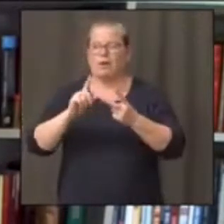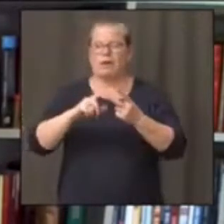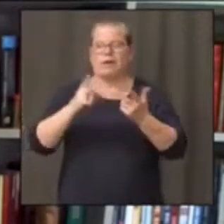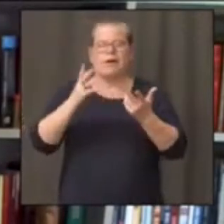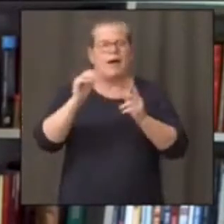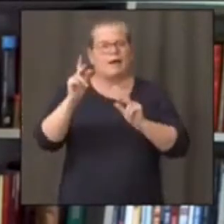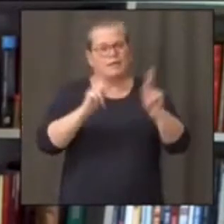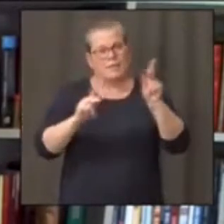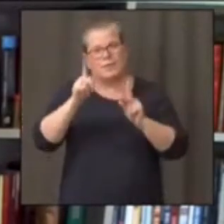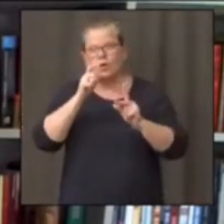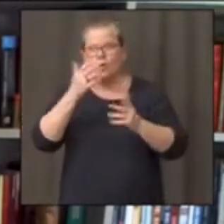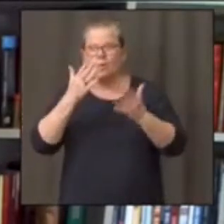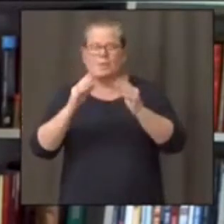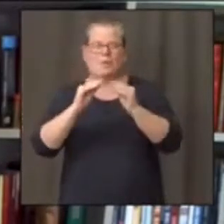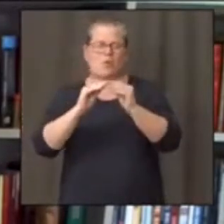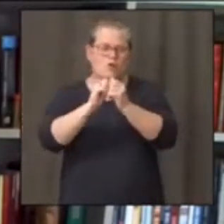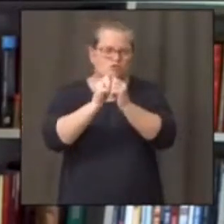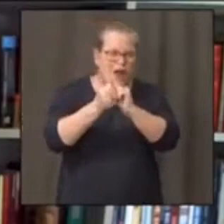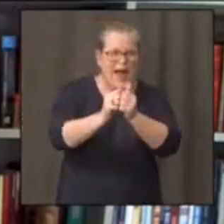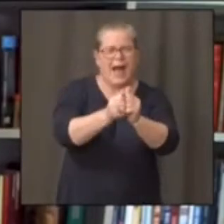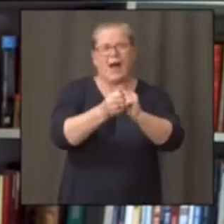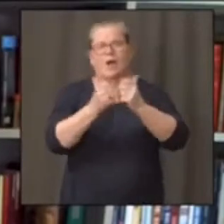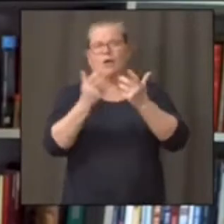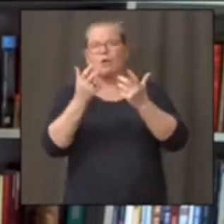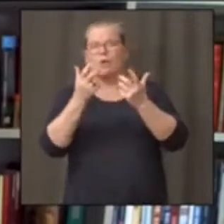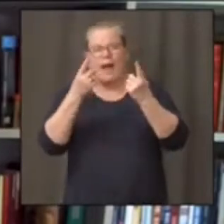centers, kind of the whitish spots on